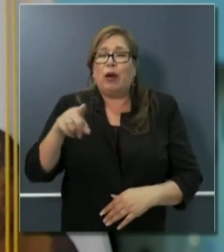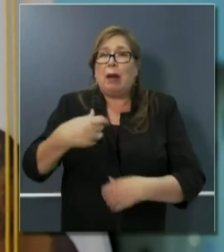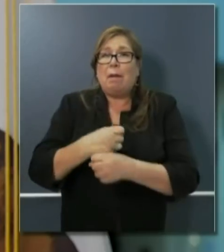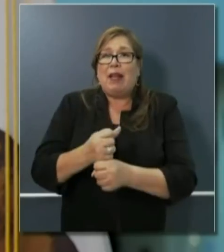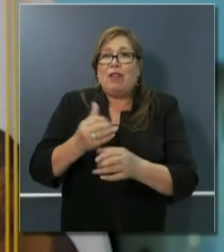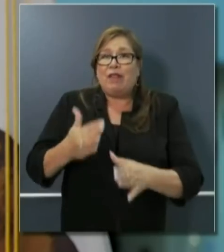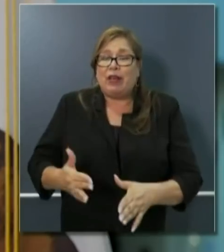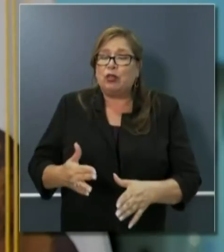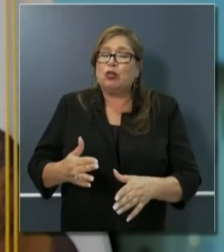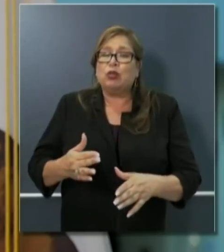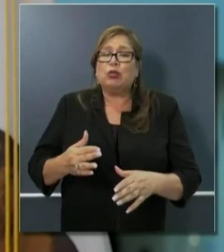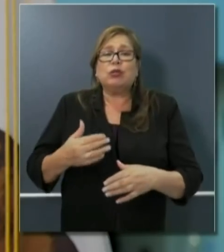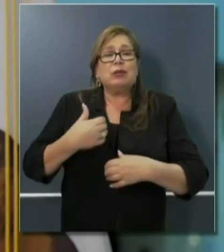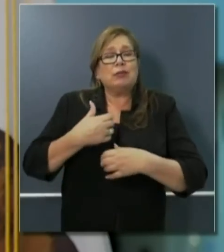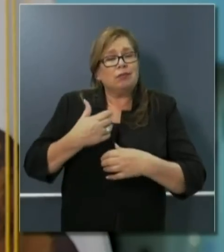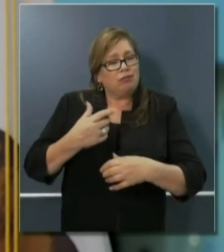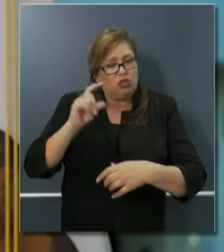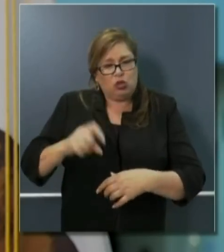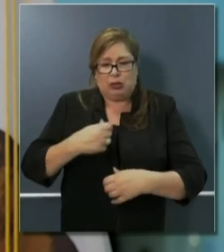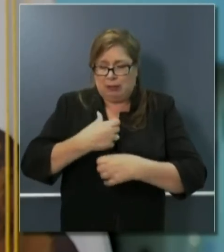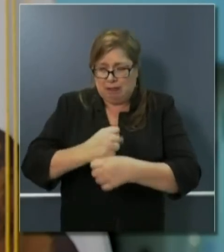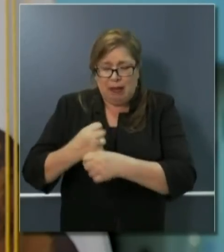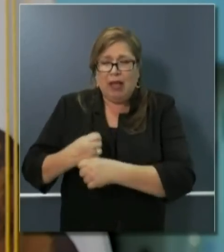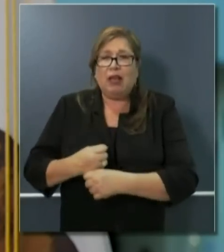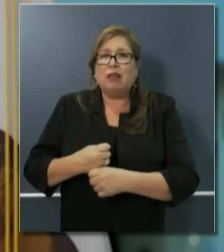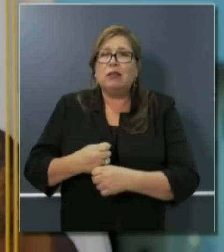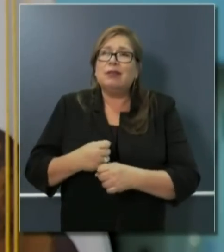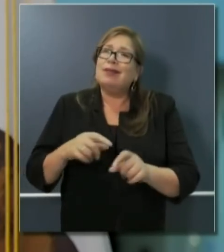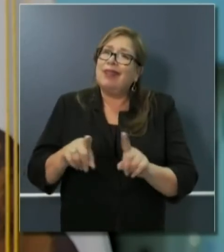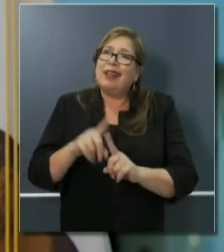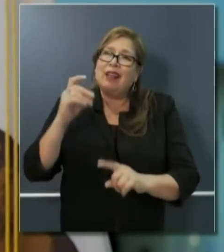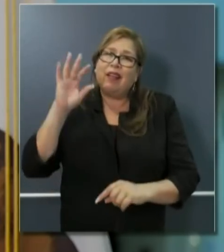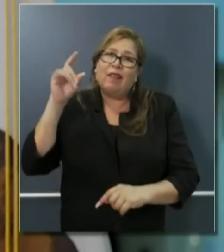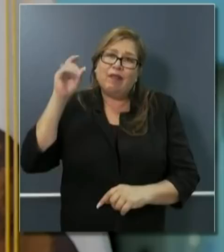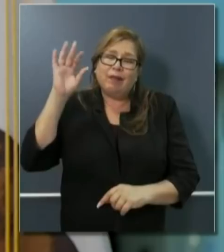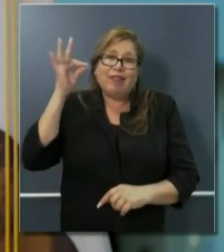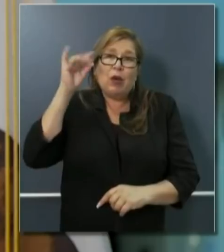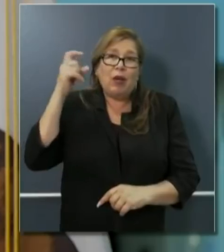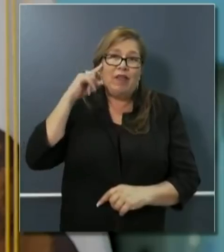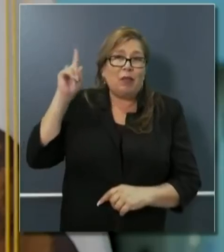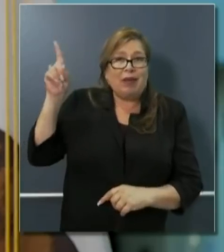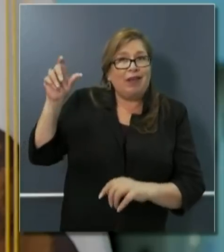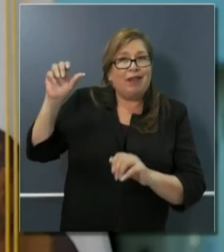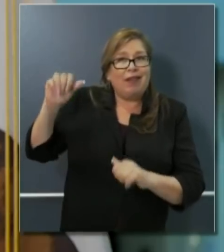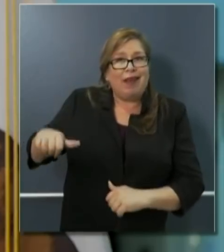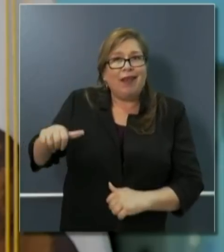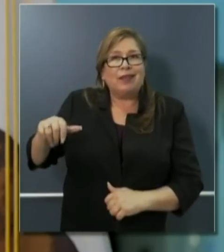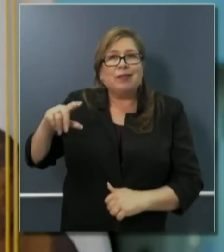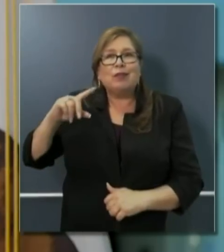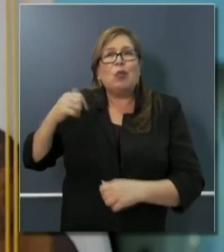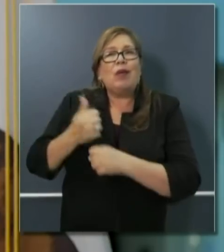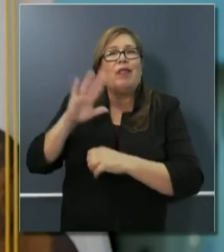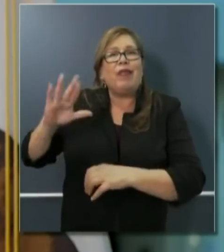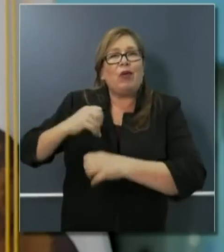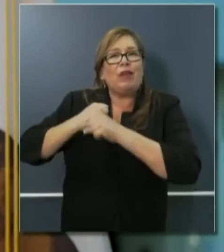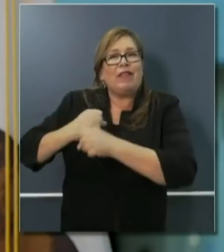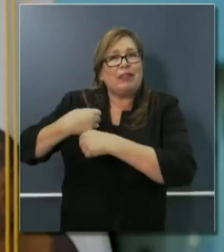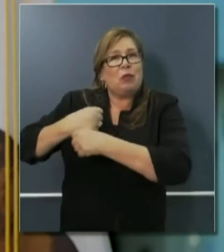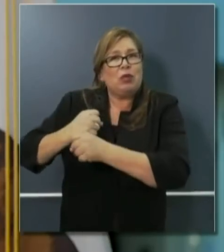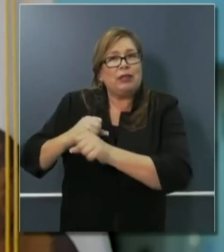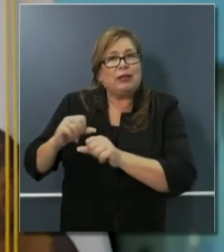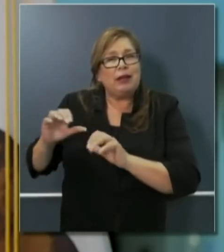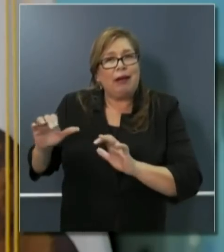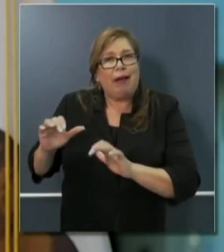the way the federal government can, with the Defense Production Act?